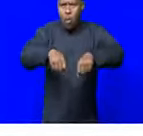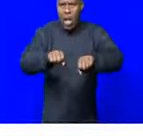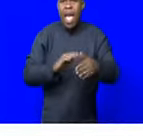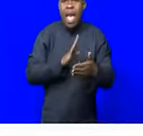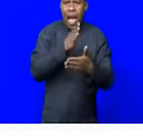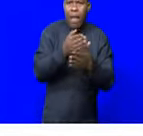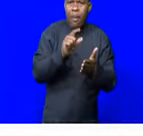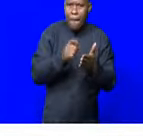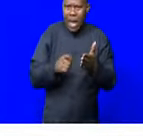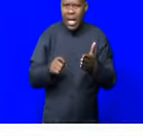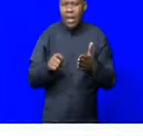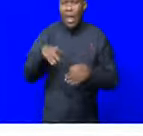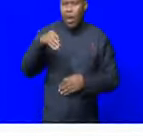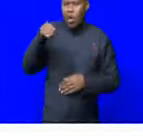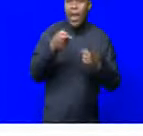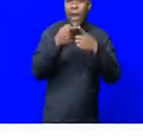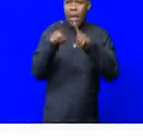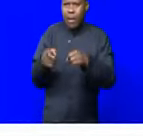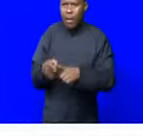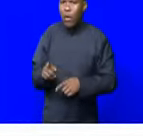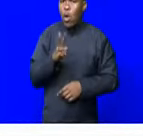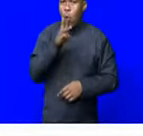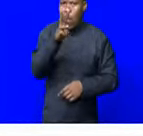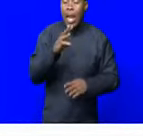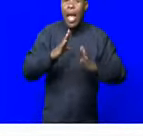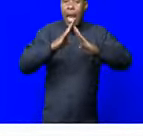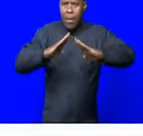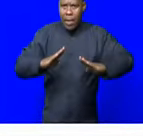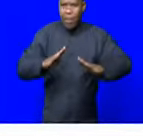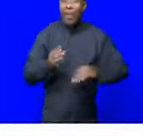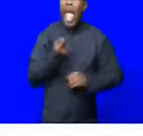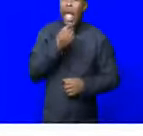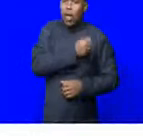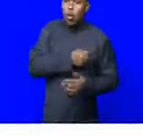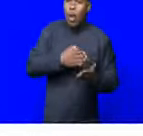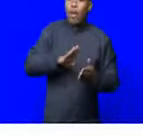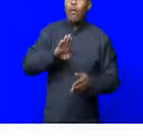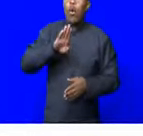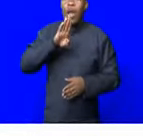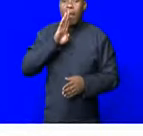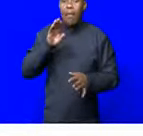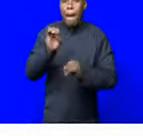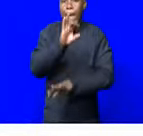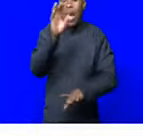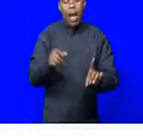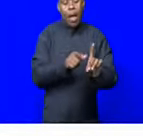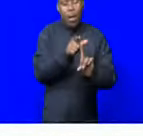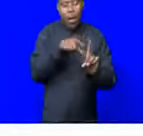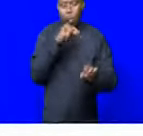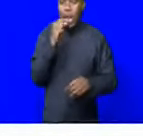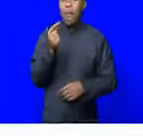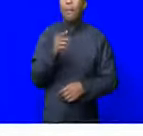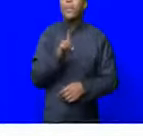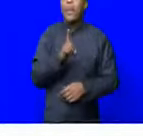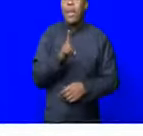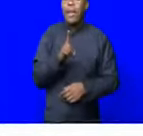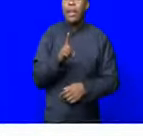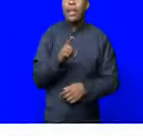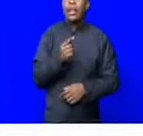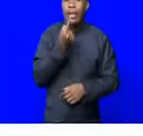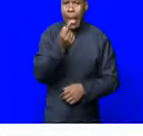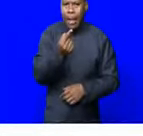applications. Any inconvenience caused is deeply regretted, statement by Ministerial Communications Officer Mlandvo Dlamini.